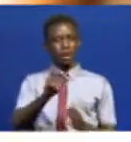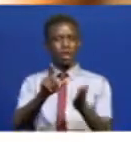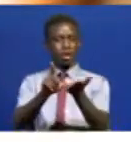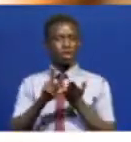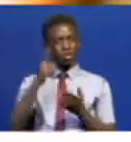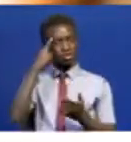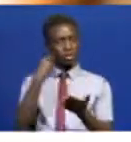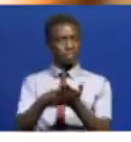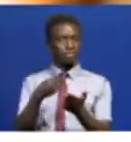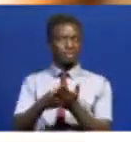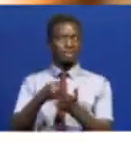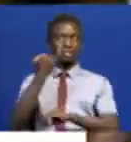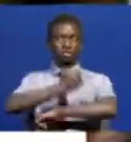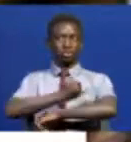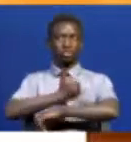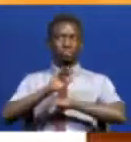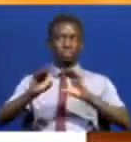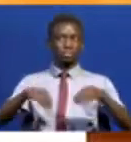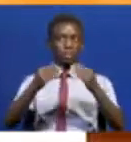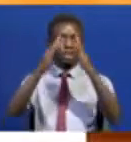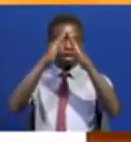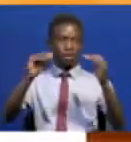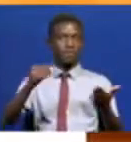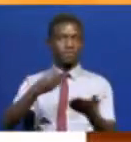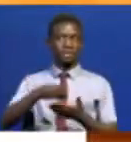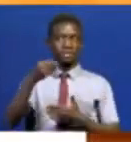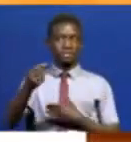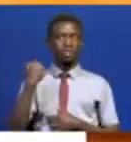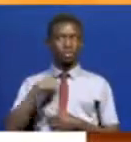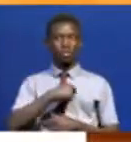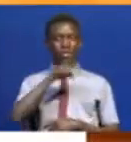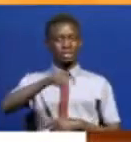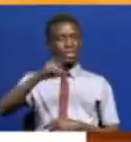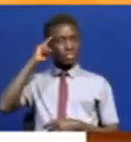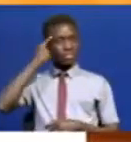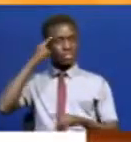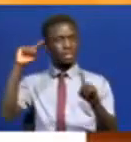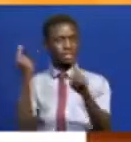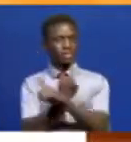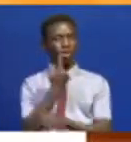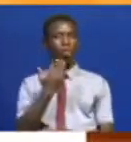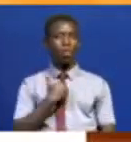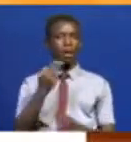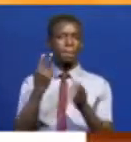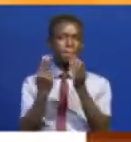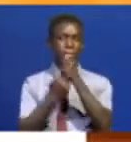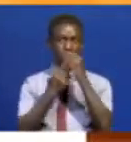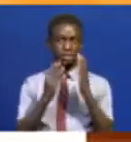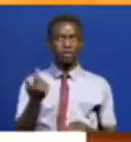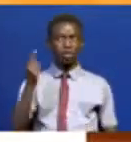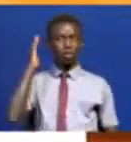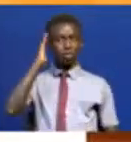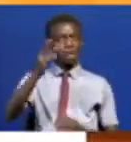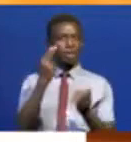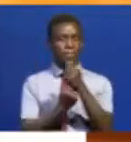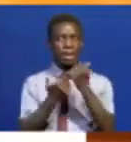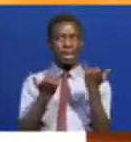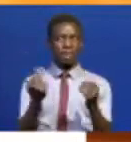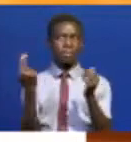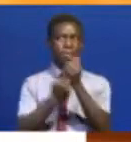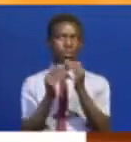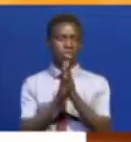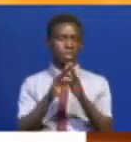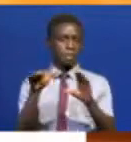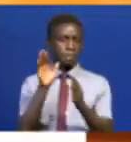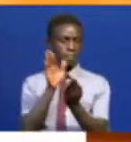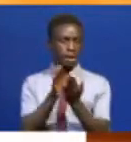that provide housing finance. We require to think differently. We want to partner, and we shall partner. We're already partnering with the banks. We have